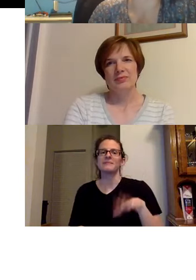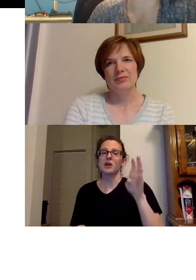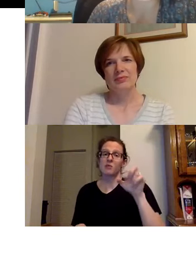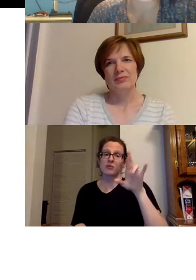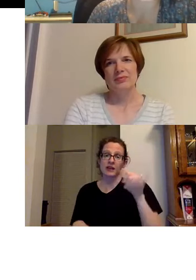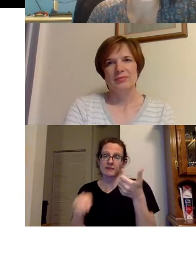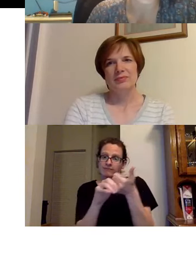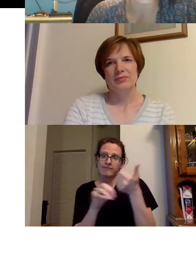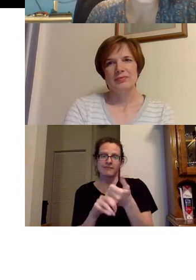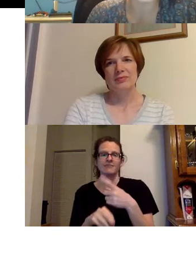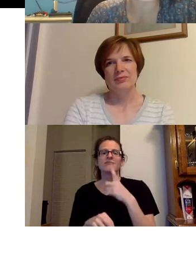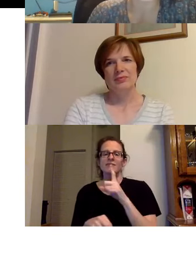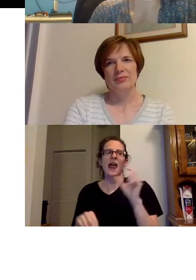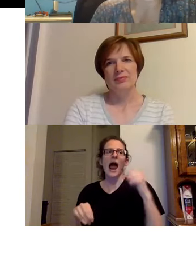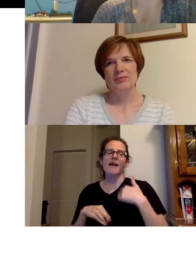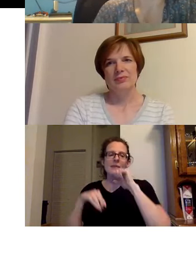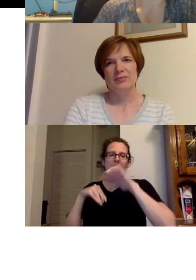go and see that as well.